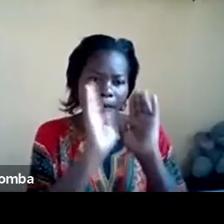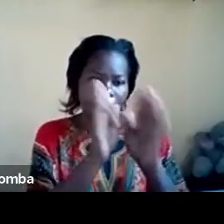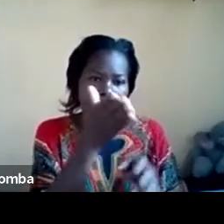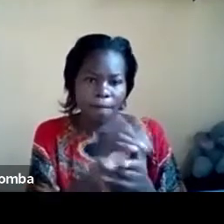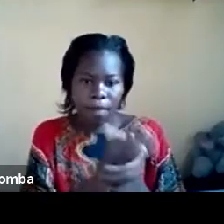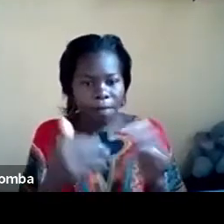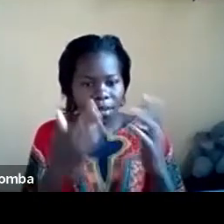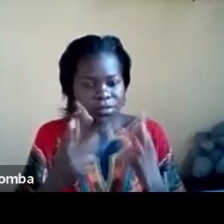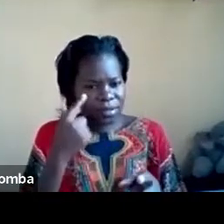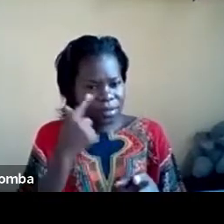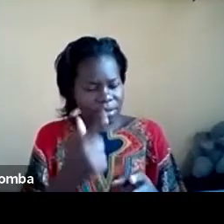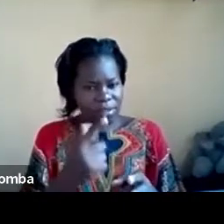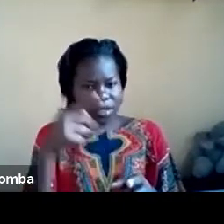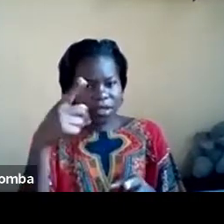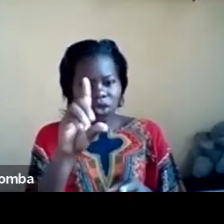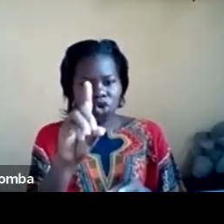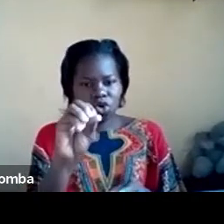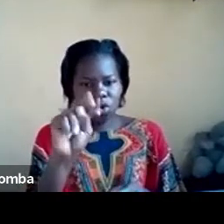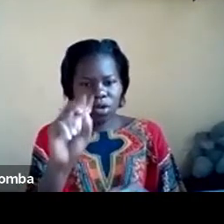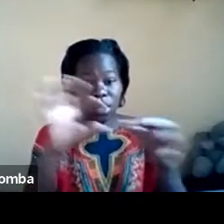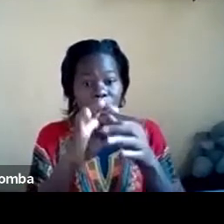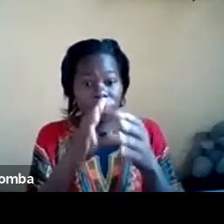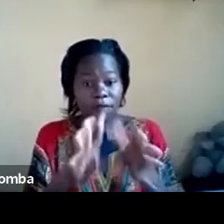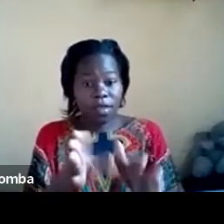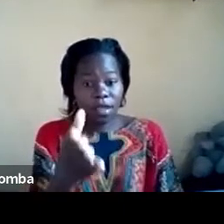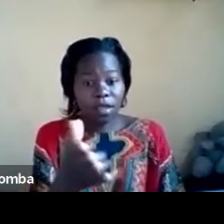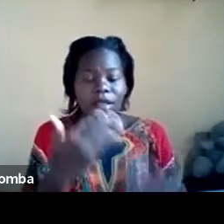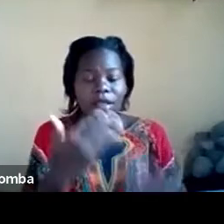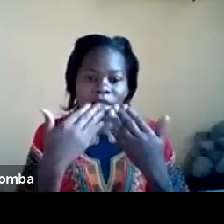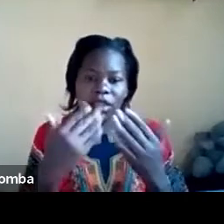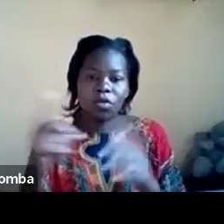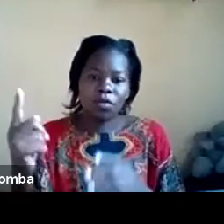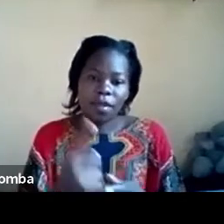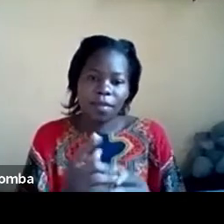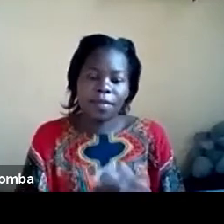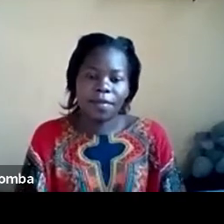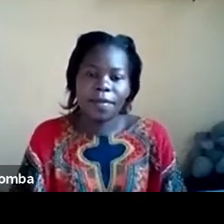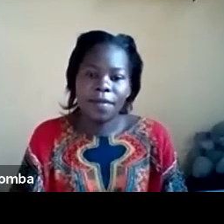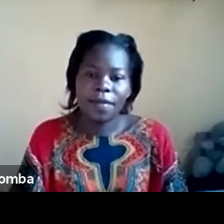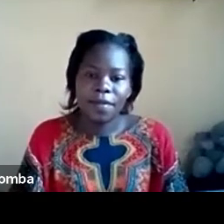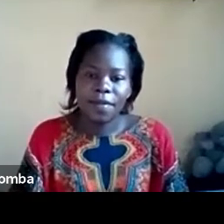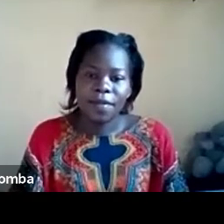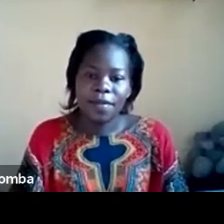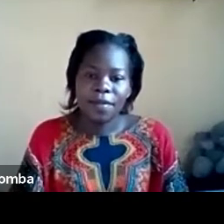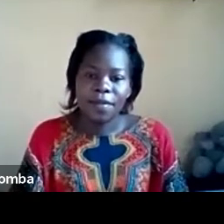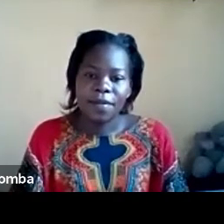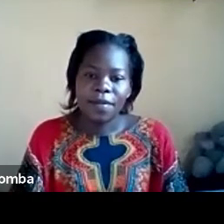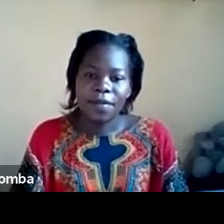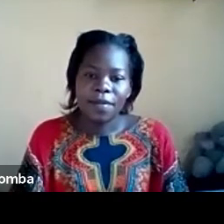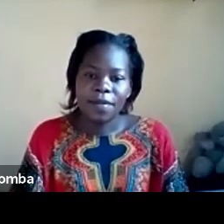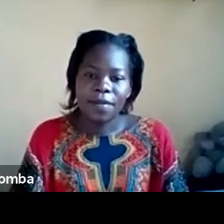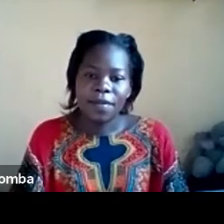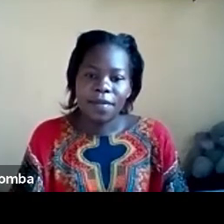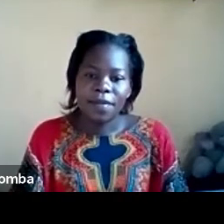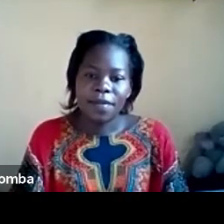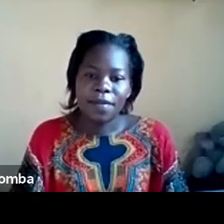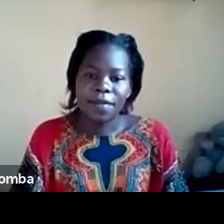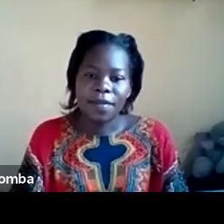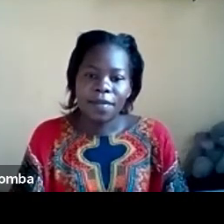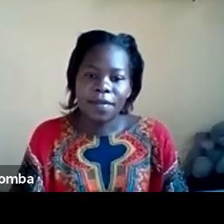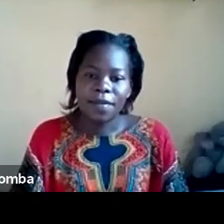joined us. Dawn West Jabinina, thank you very much for joining us. However late, let me just go through the